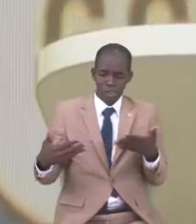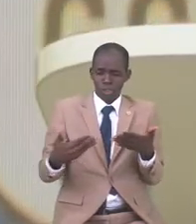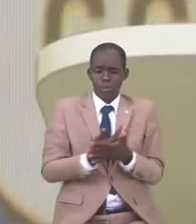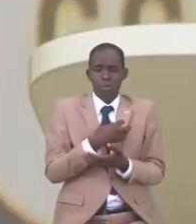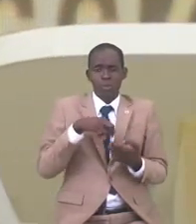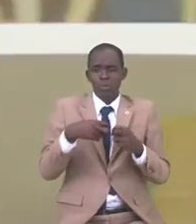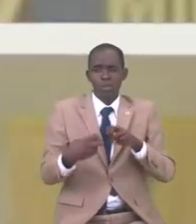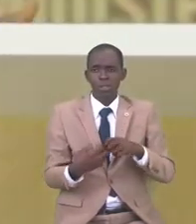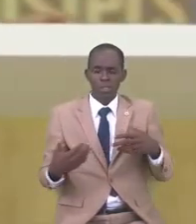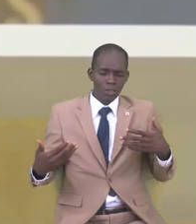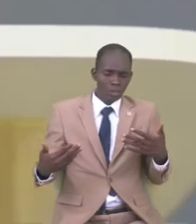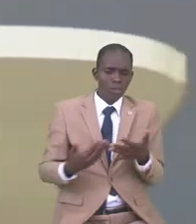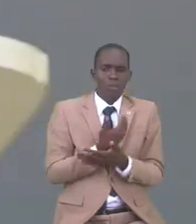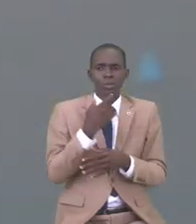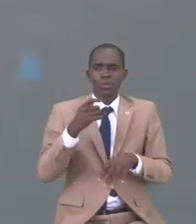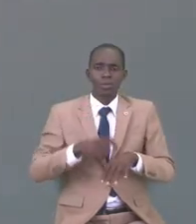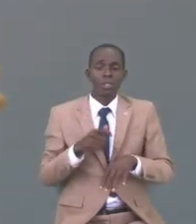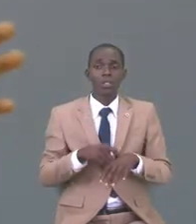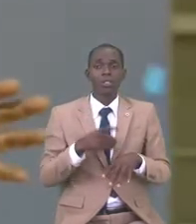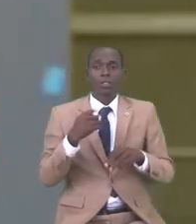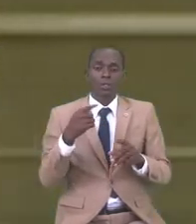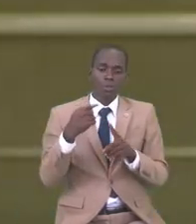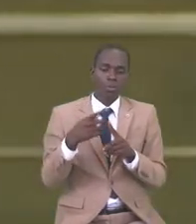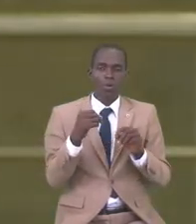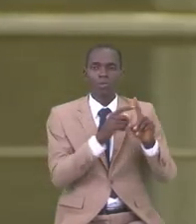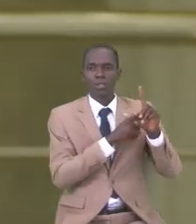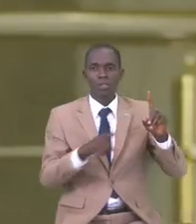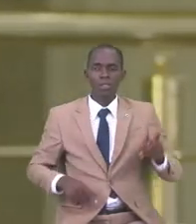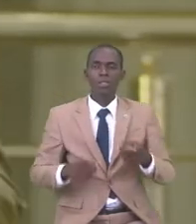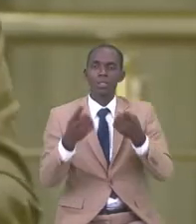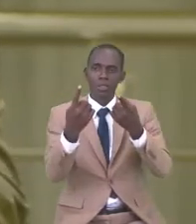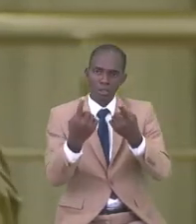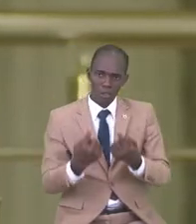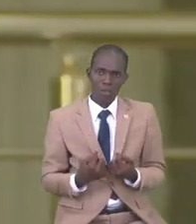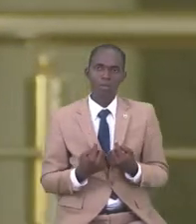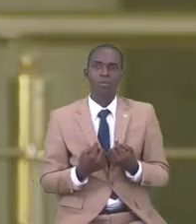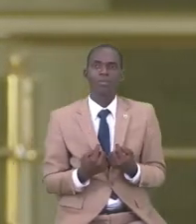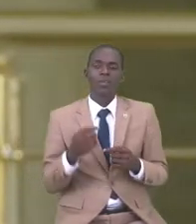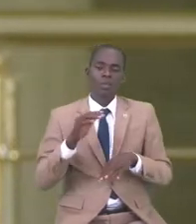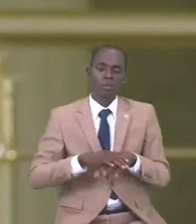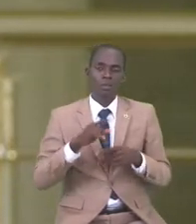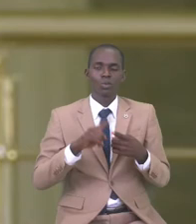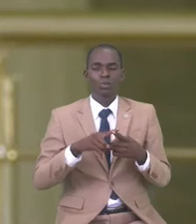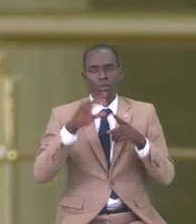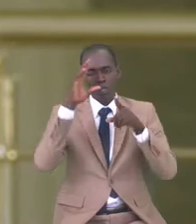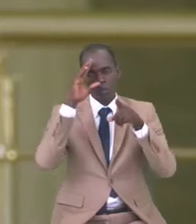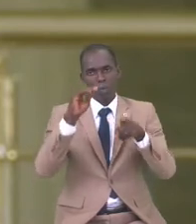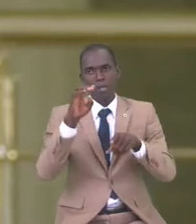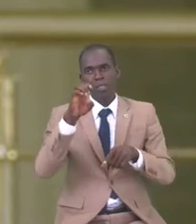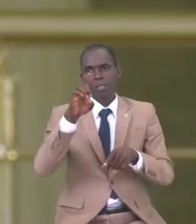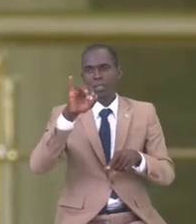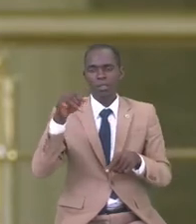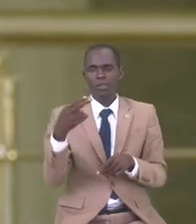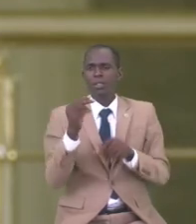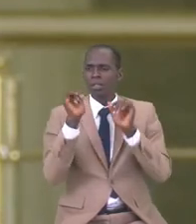new dispensation, the word of the Lord came unto him. Can you